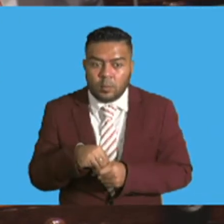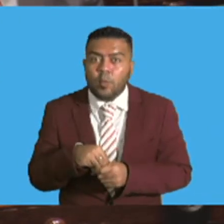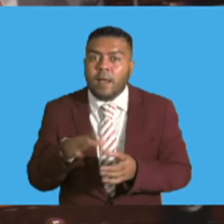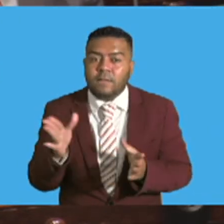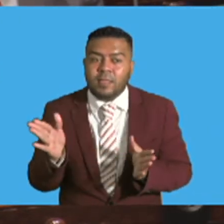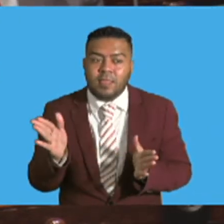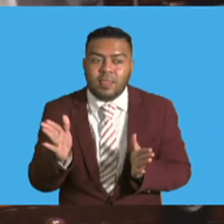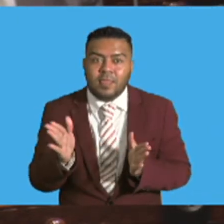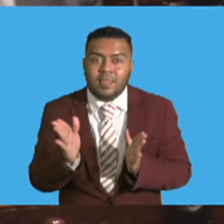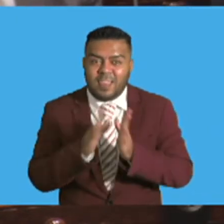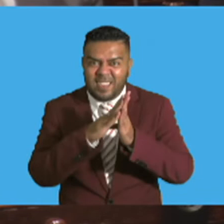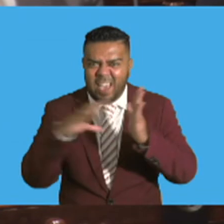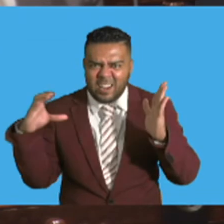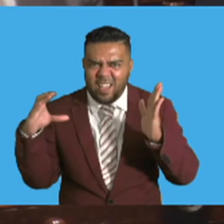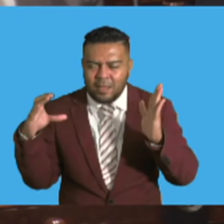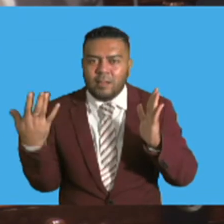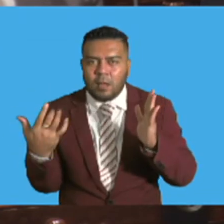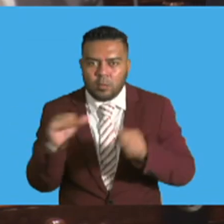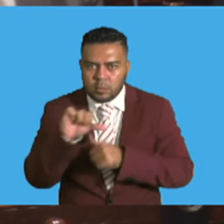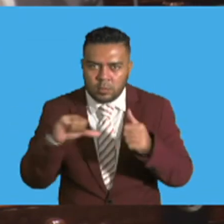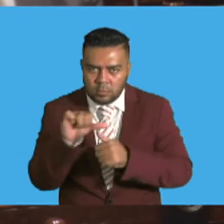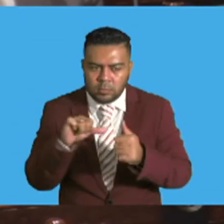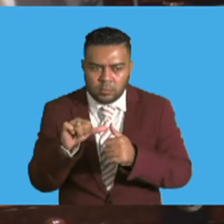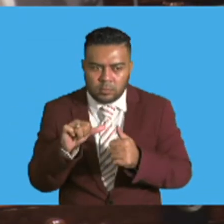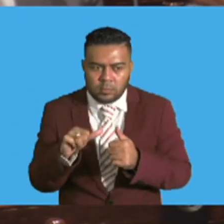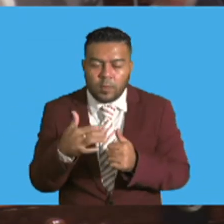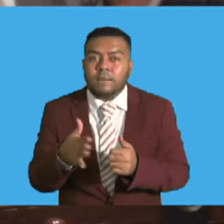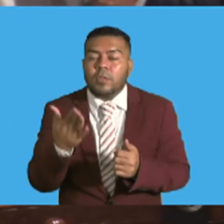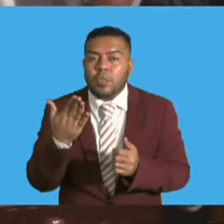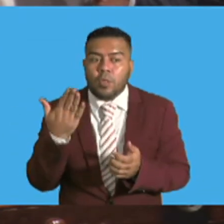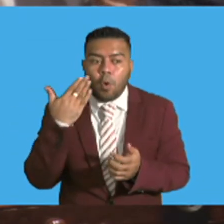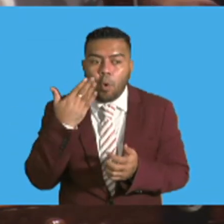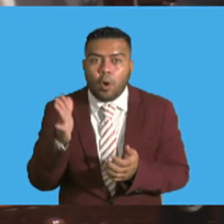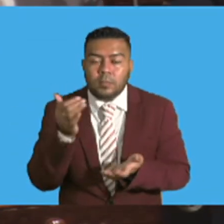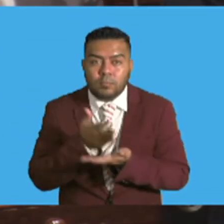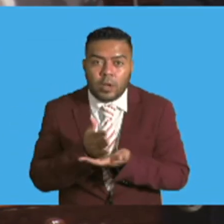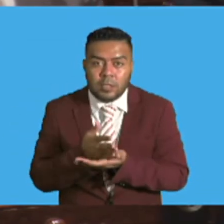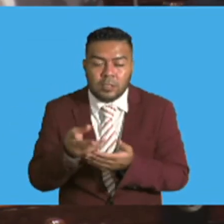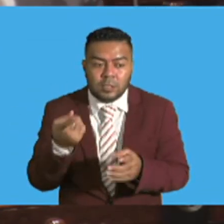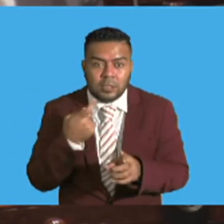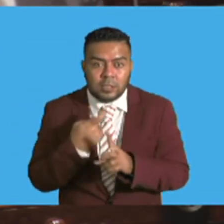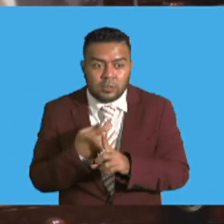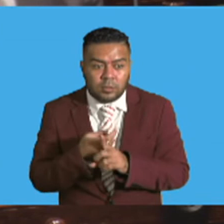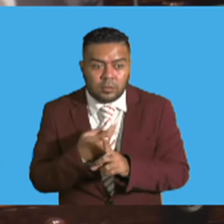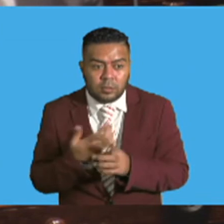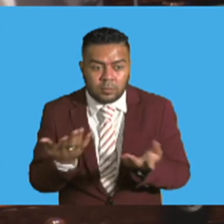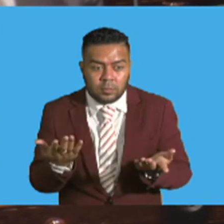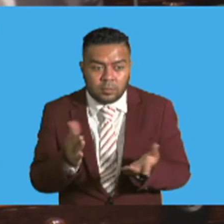Association. They are also in the committee, Mr. Speaker, sir. We've got the Hot Bread Kitchen. We've got John Samsoni. I'm